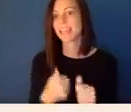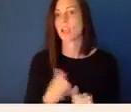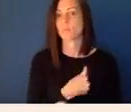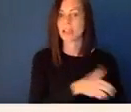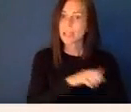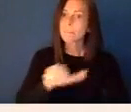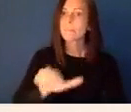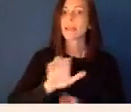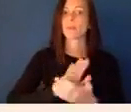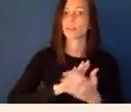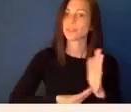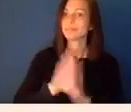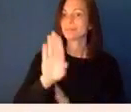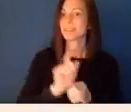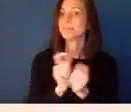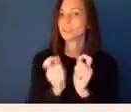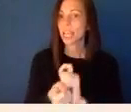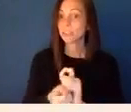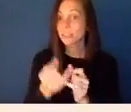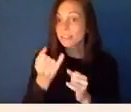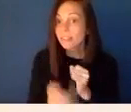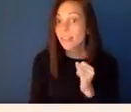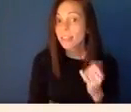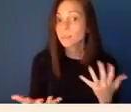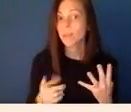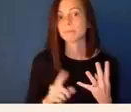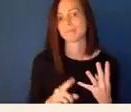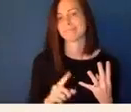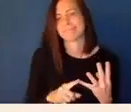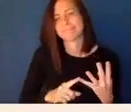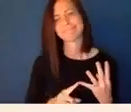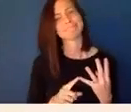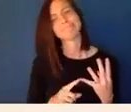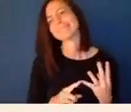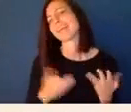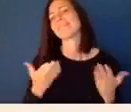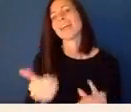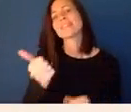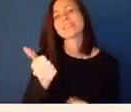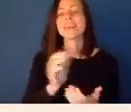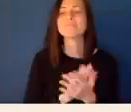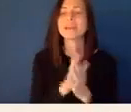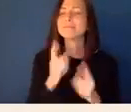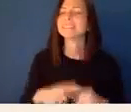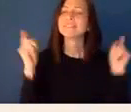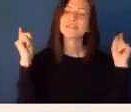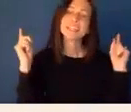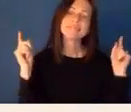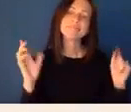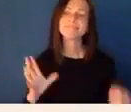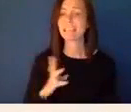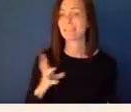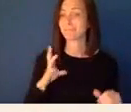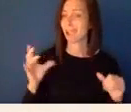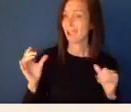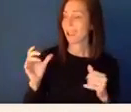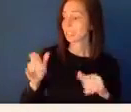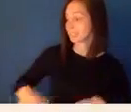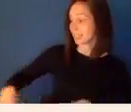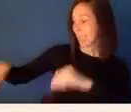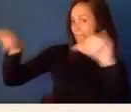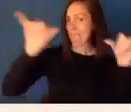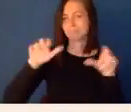change. And the last one is just dare to be different. It's okay to not be like everybody else. Nobody wants to be